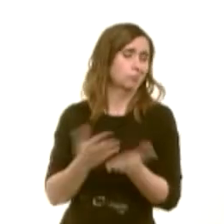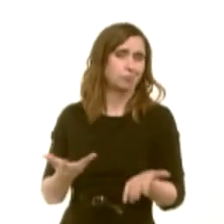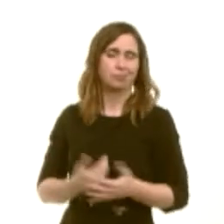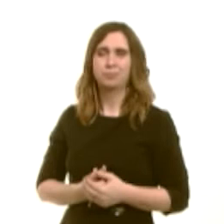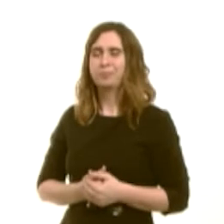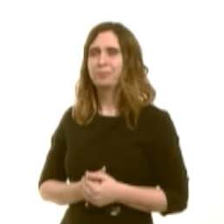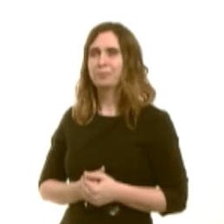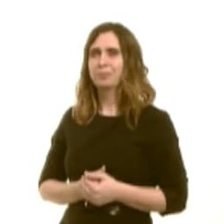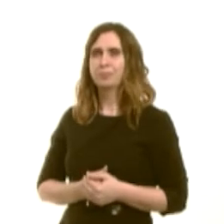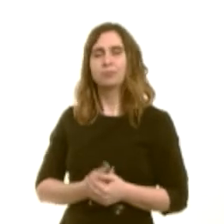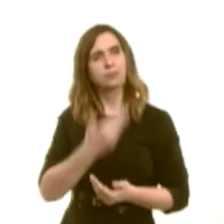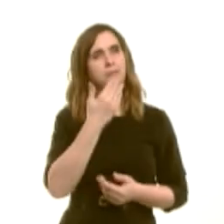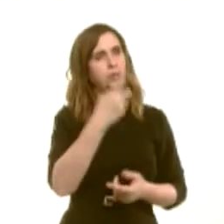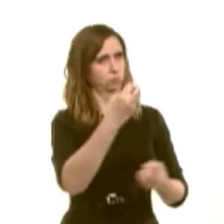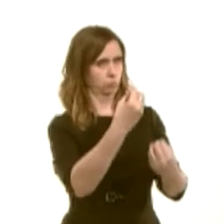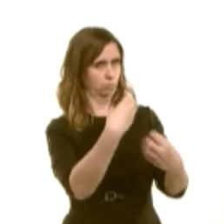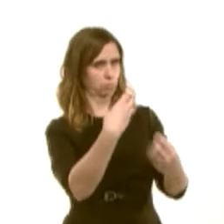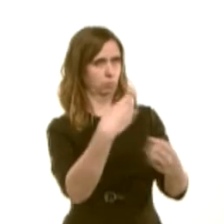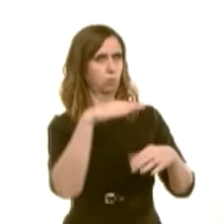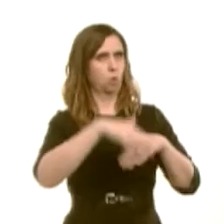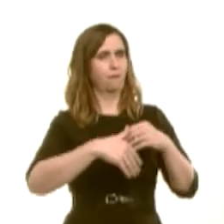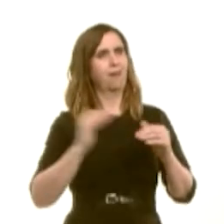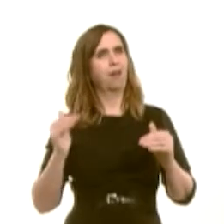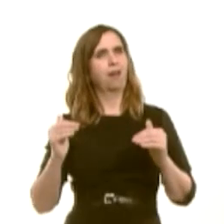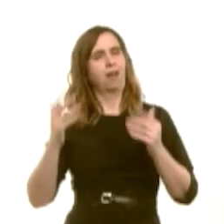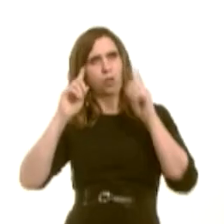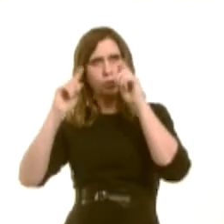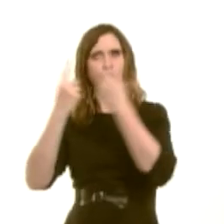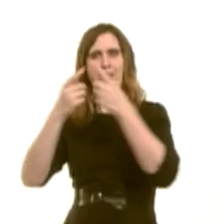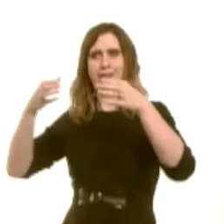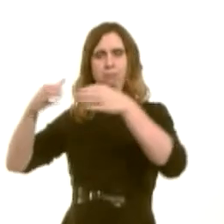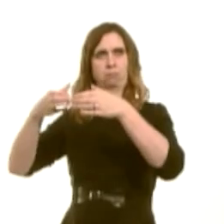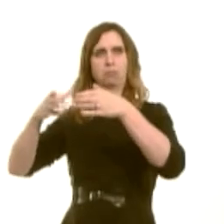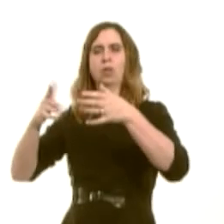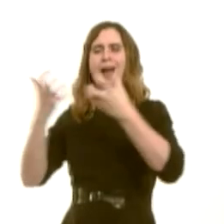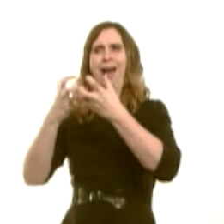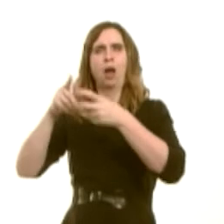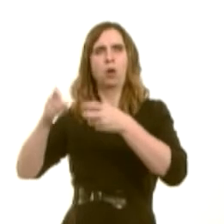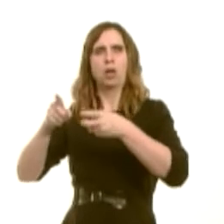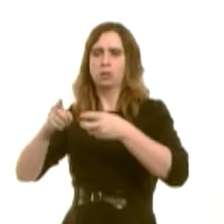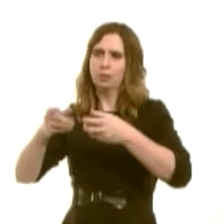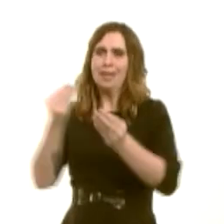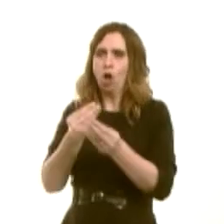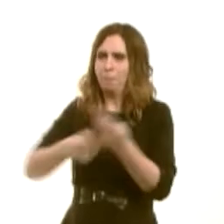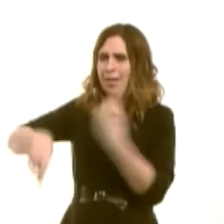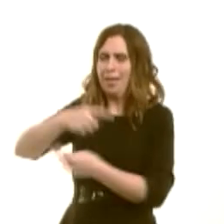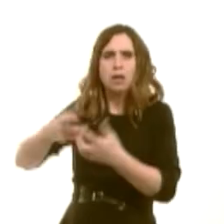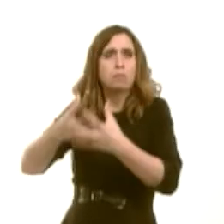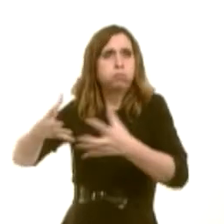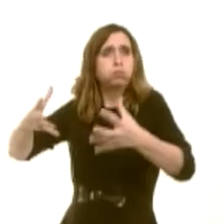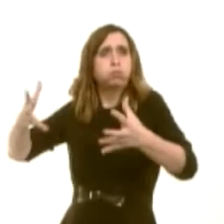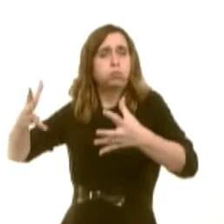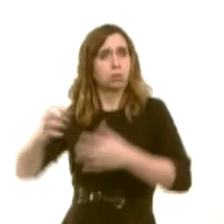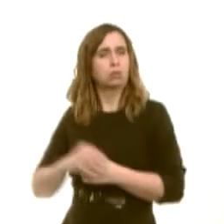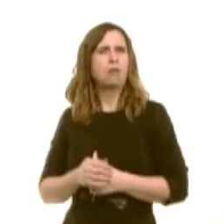Will the First Minister make a statement on the importance of Wales higher education establishments in developing the Welsh economy? Well, they make a huge contribution to our